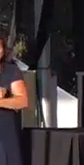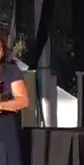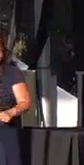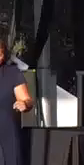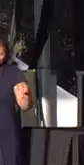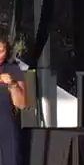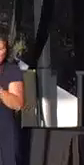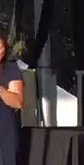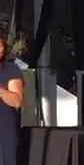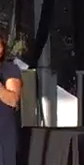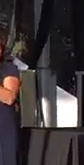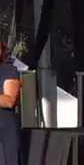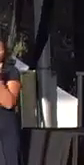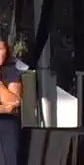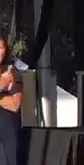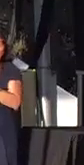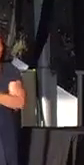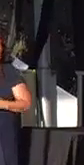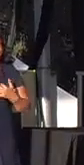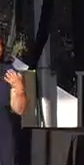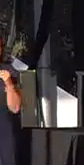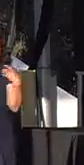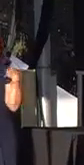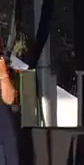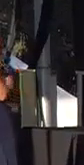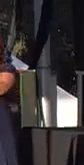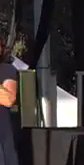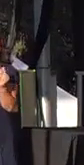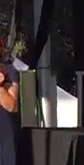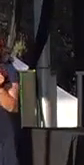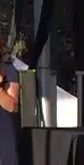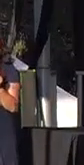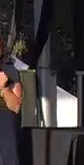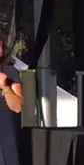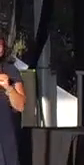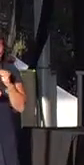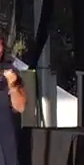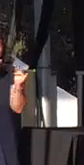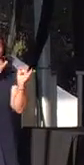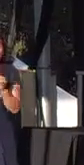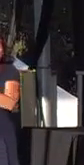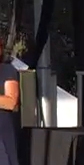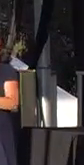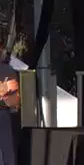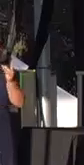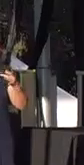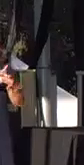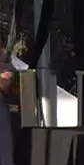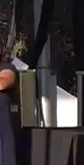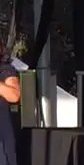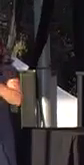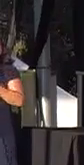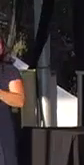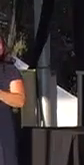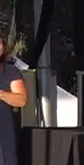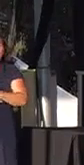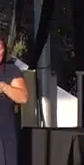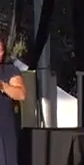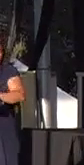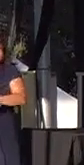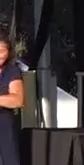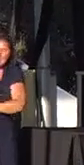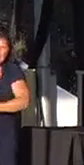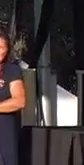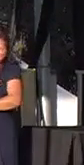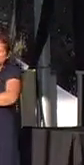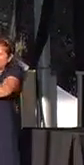fighting with everyone. We are stronger together than we are apart, and the people united will never be defeated. We